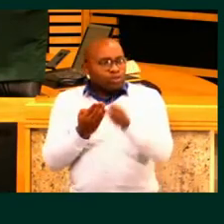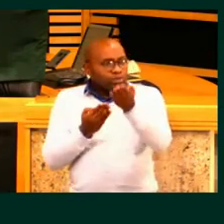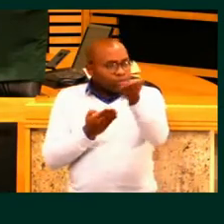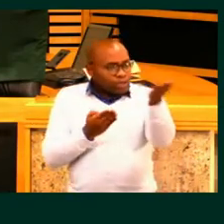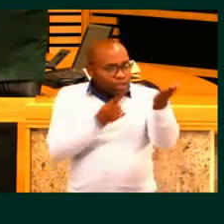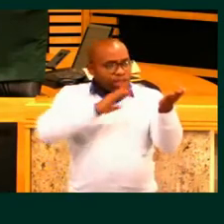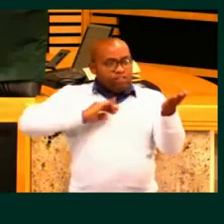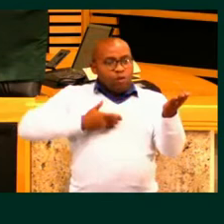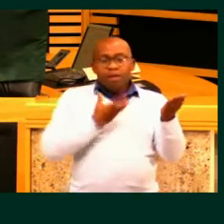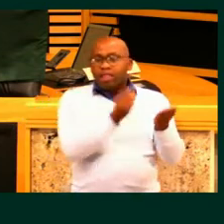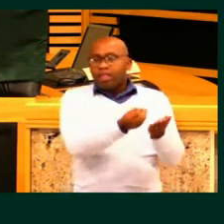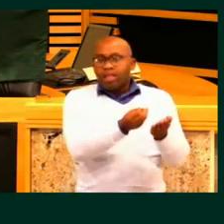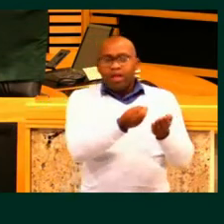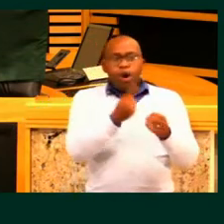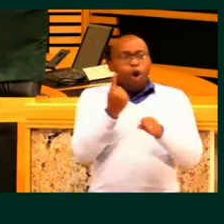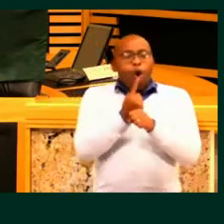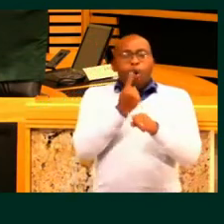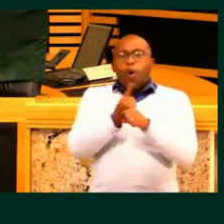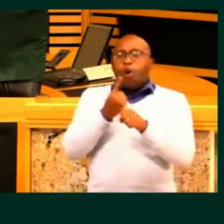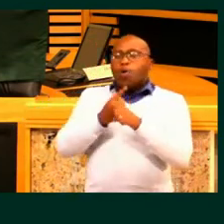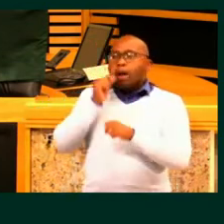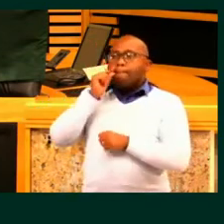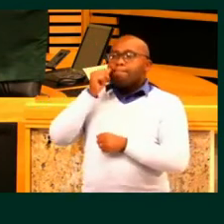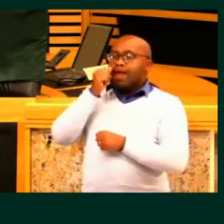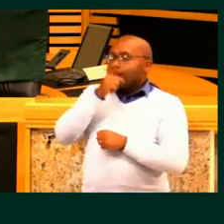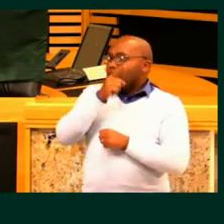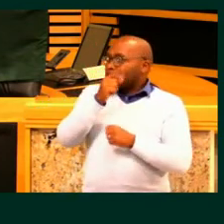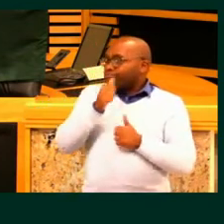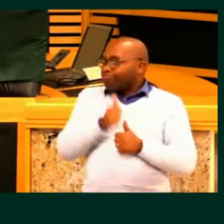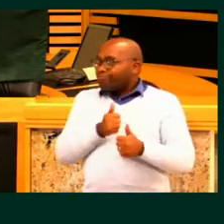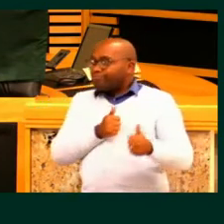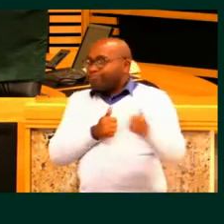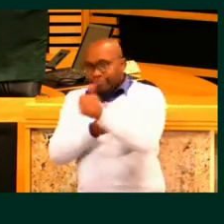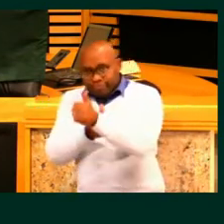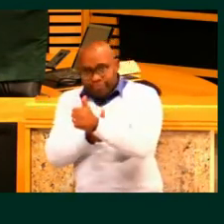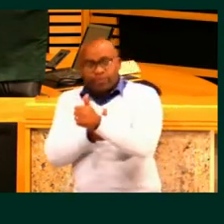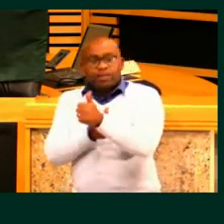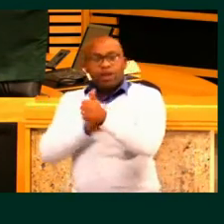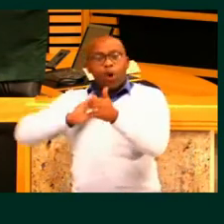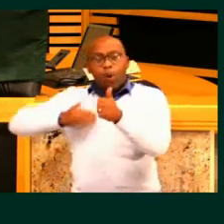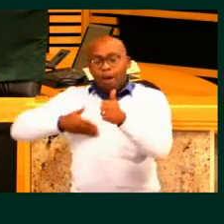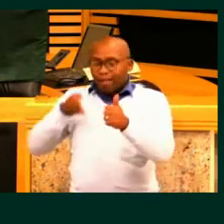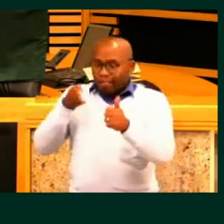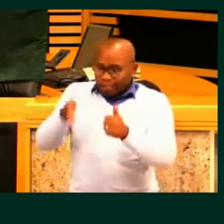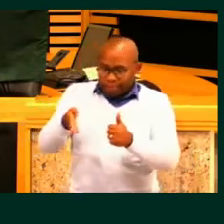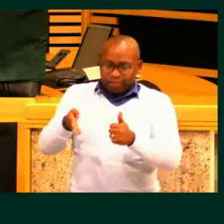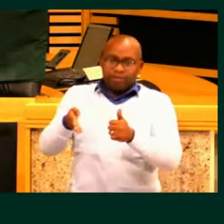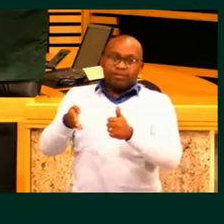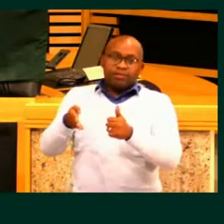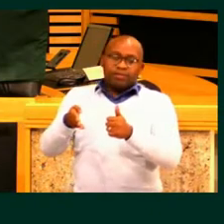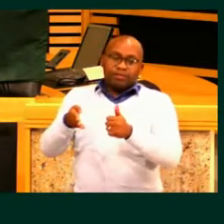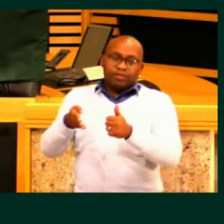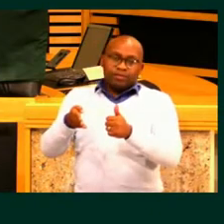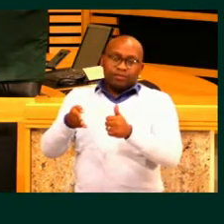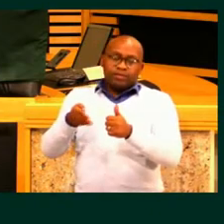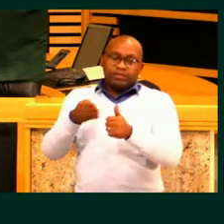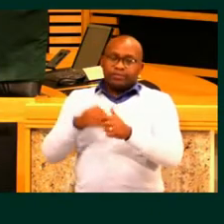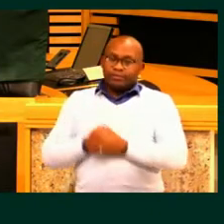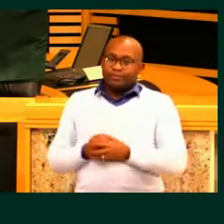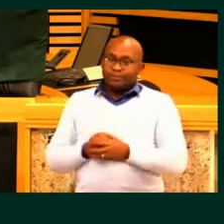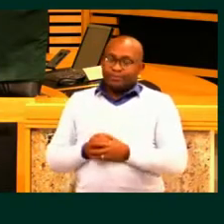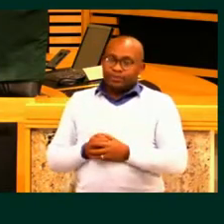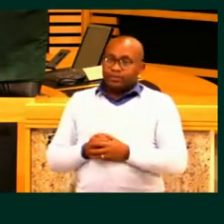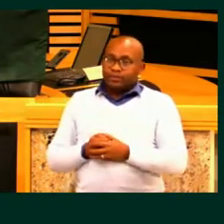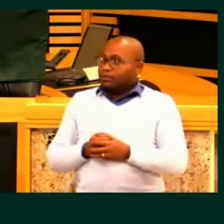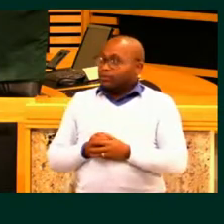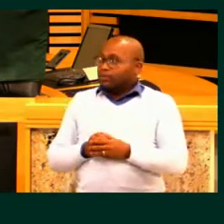the people with disability they must lead that party so we must walk the talk and